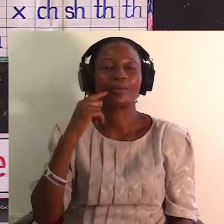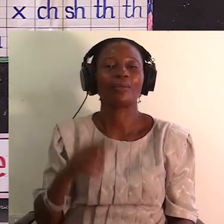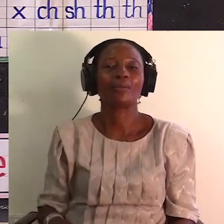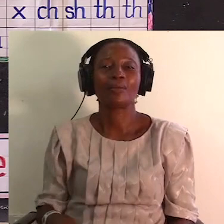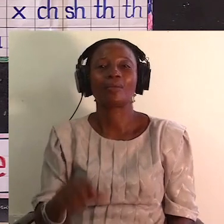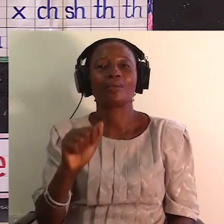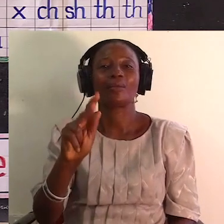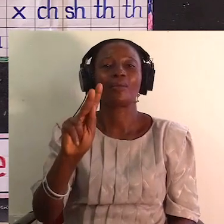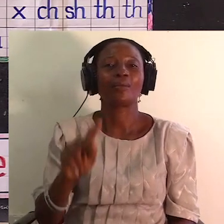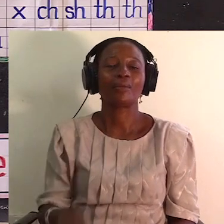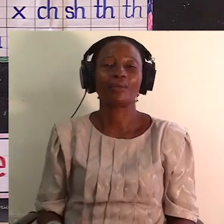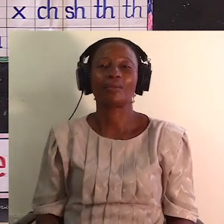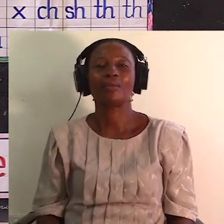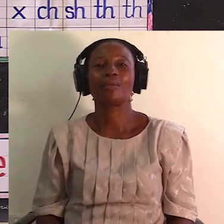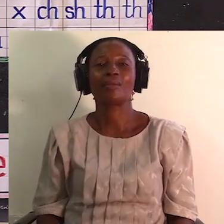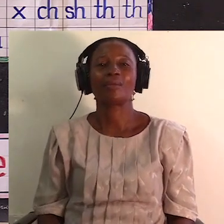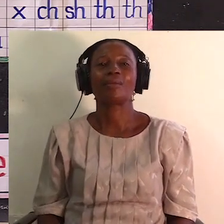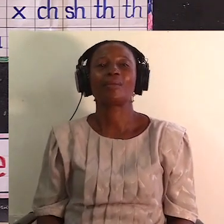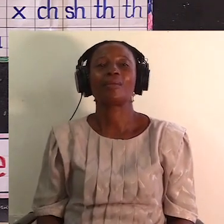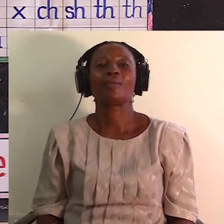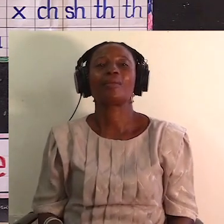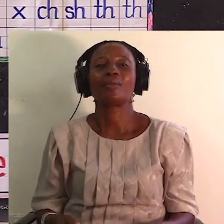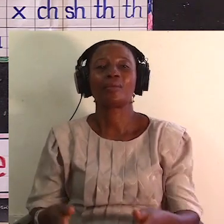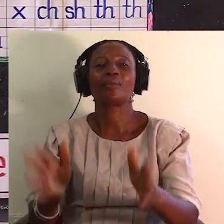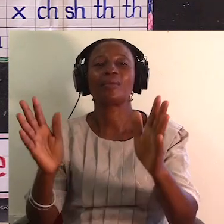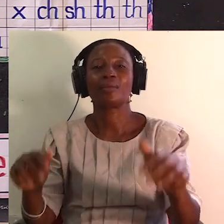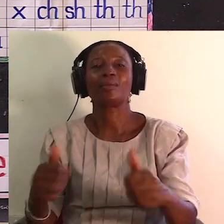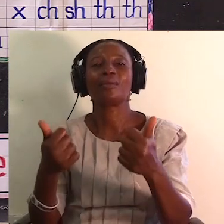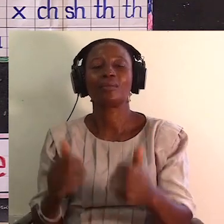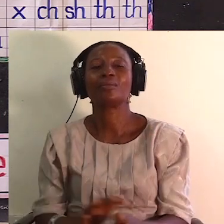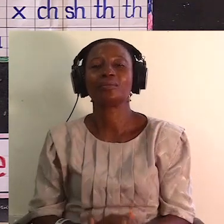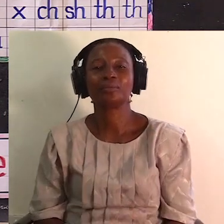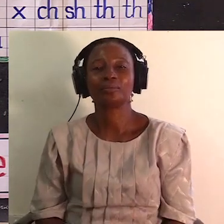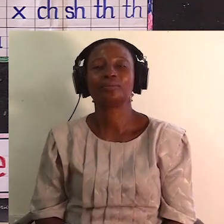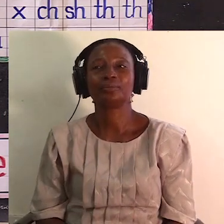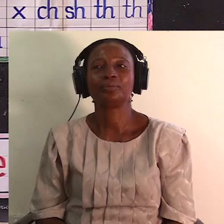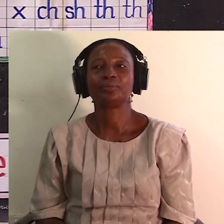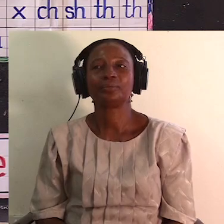Okay? So are we together? Let's move on.